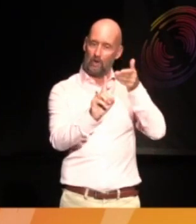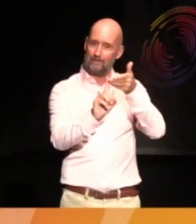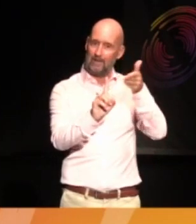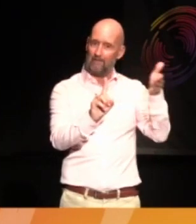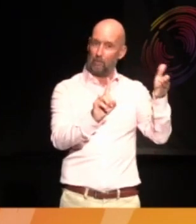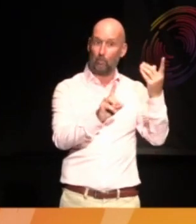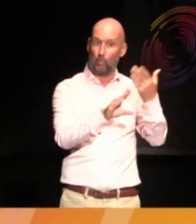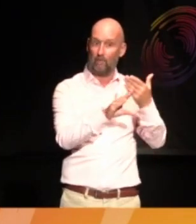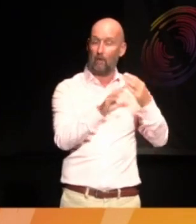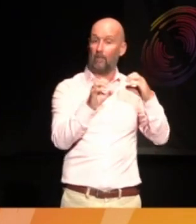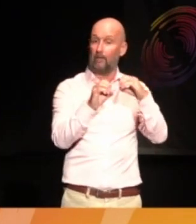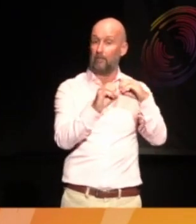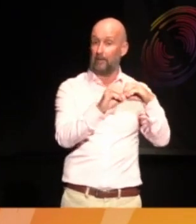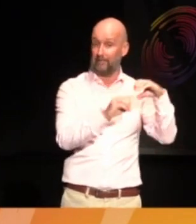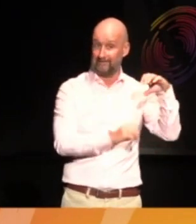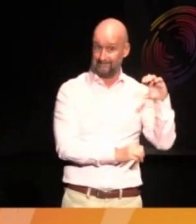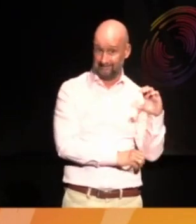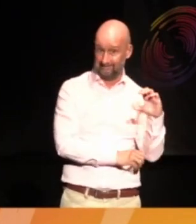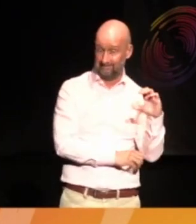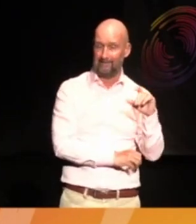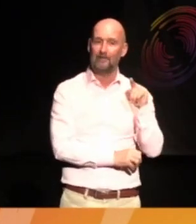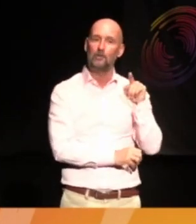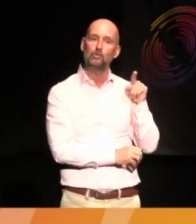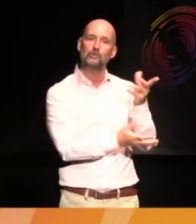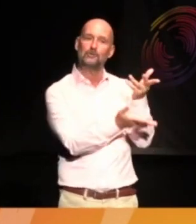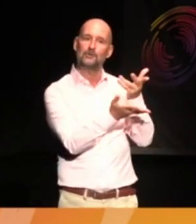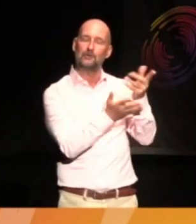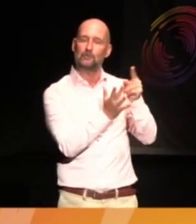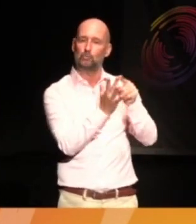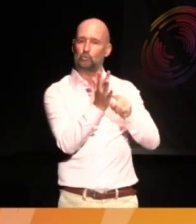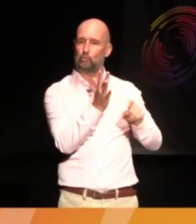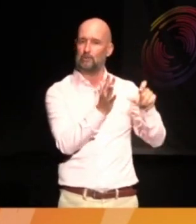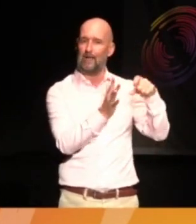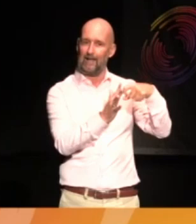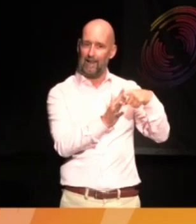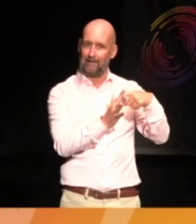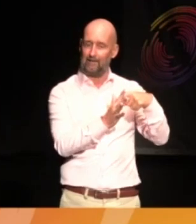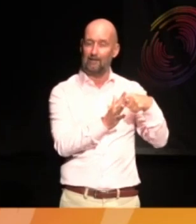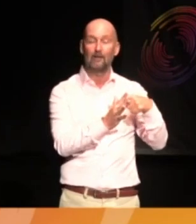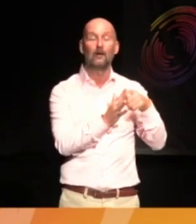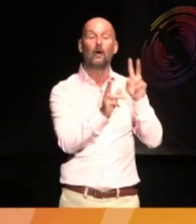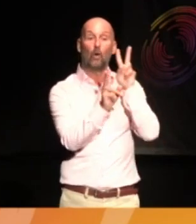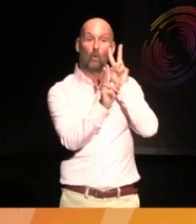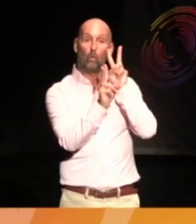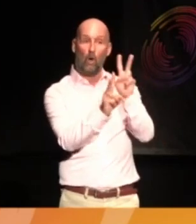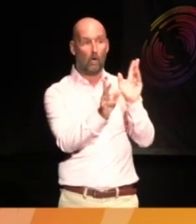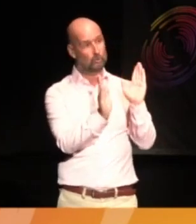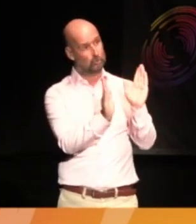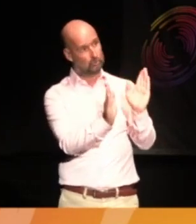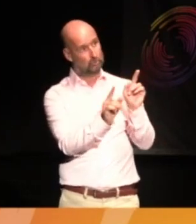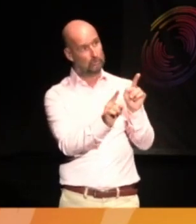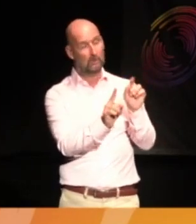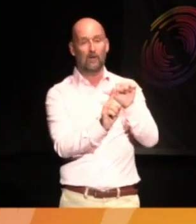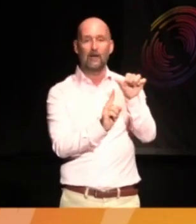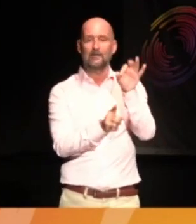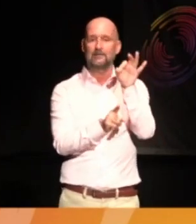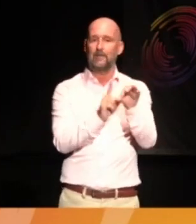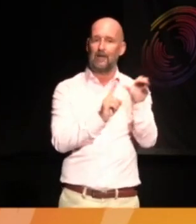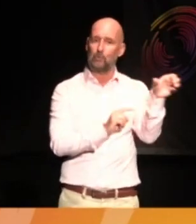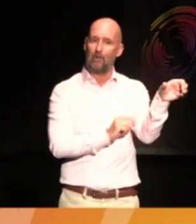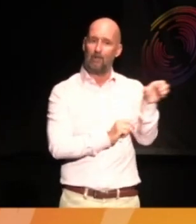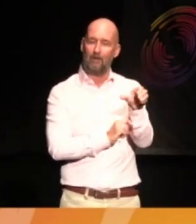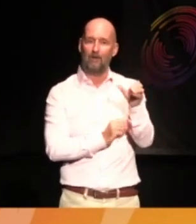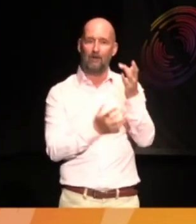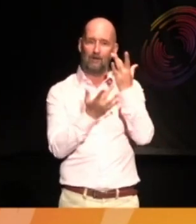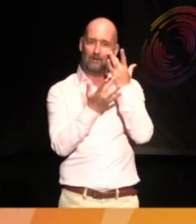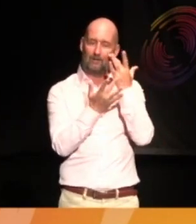BBC. As I say, she's in conversation with Jude Kelly. And then at the end of the session, we've got our special guest,